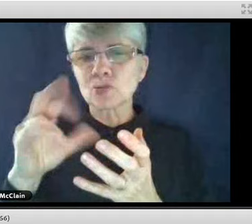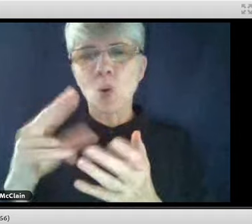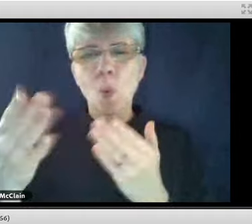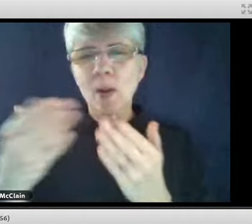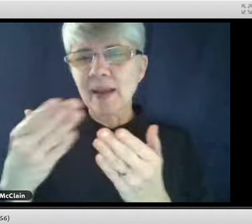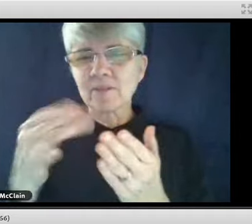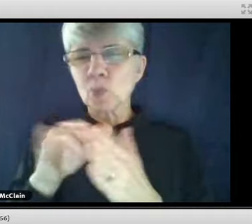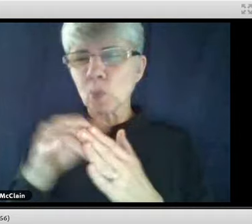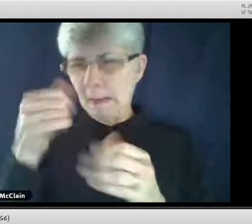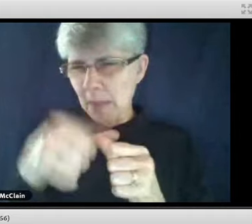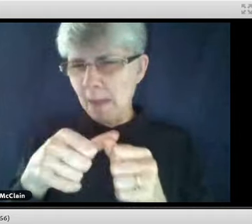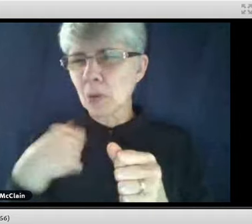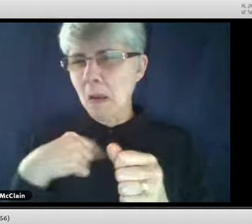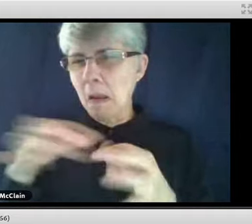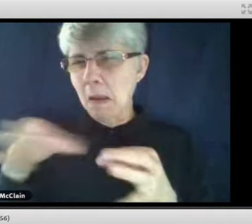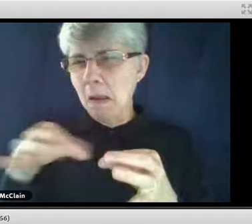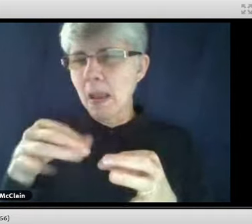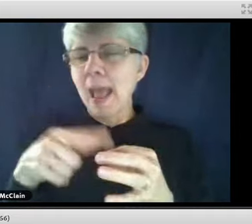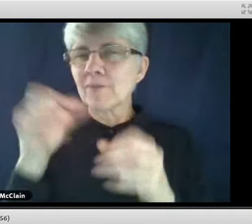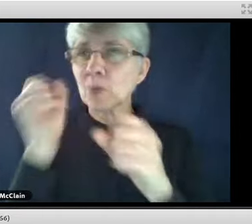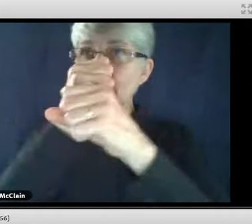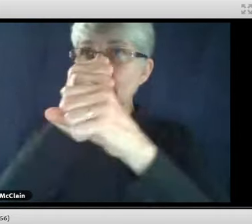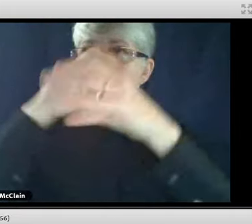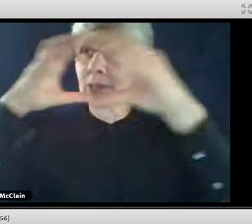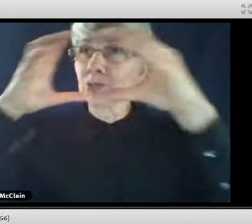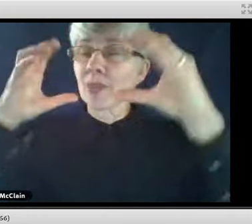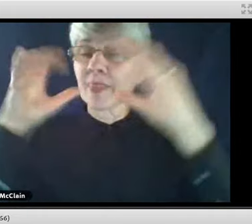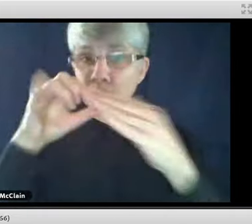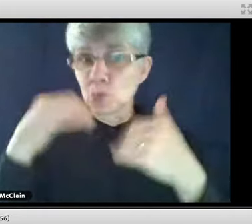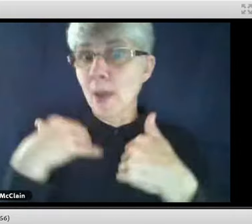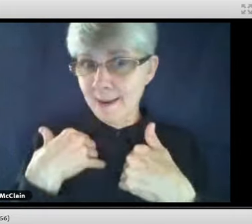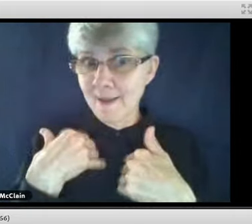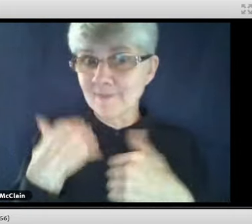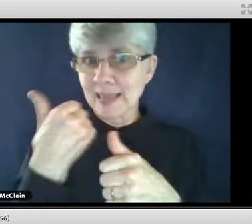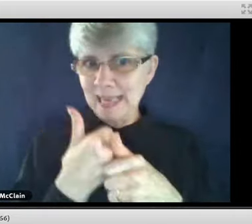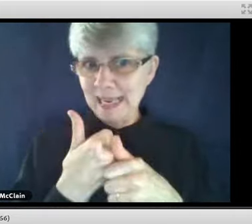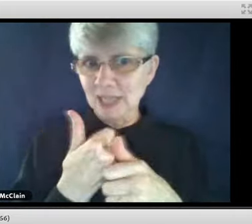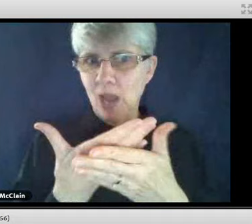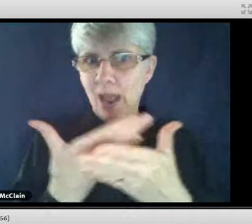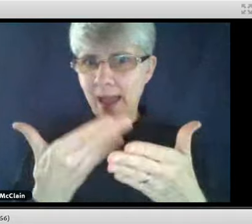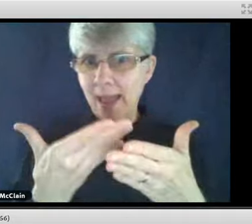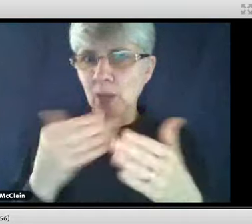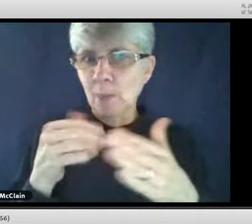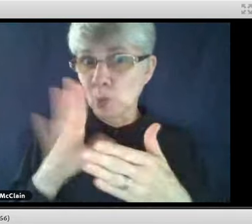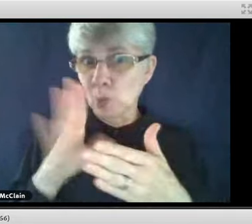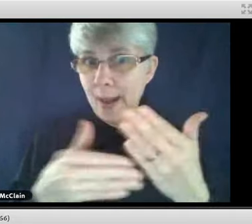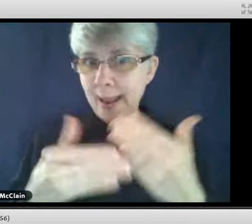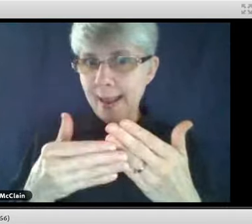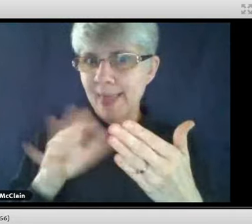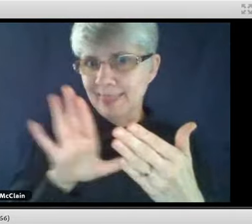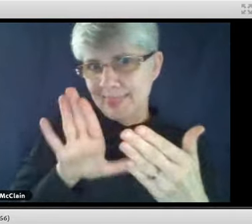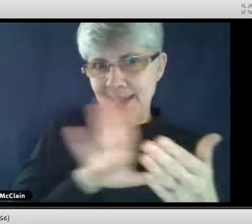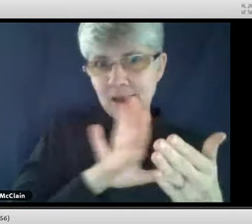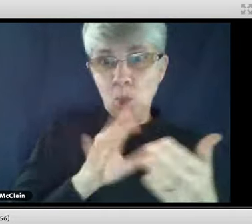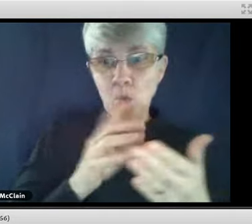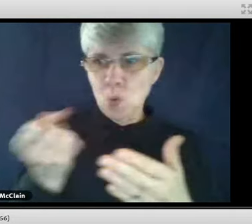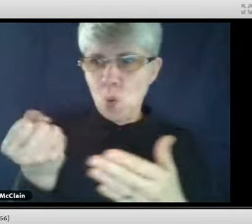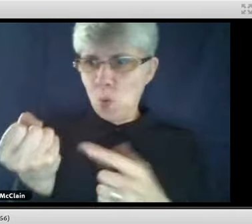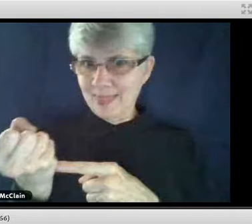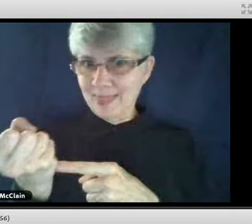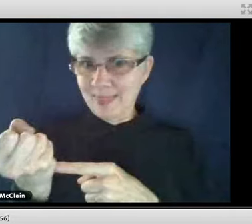Because remember, I'm having you all imagine that you have each item like in your hand. Okay, what you're holding is the